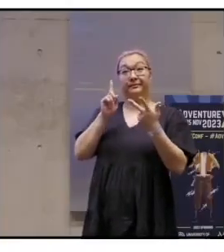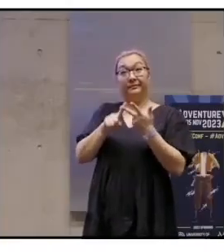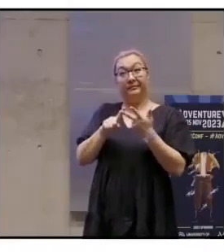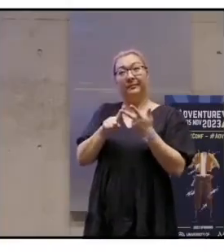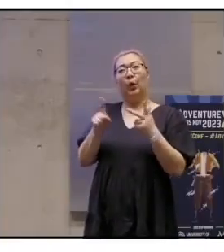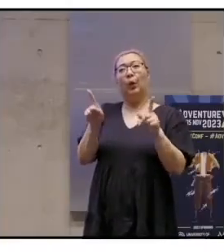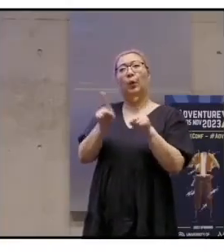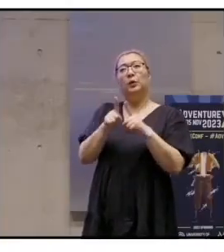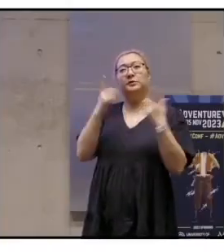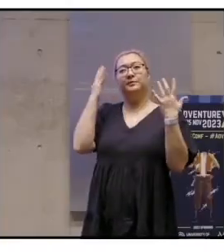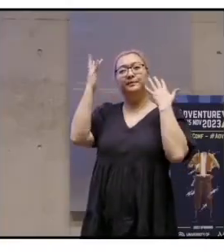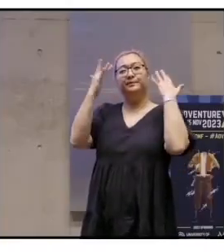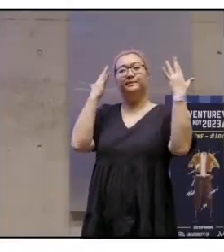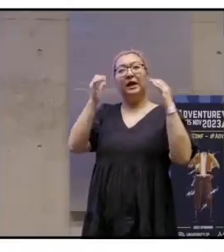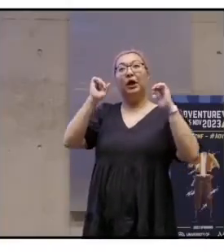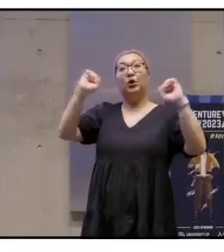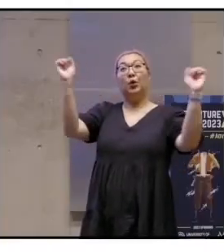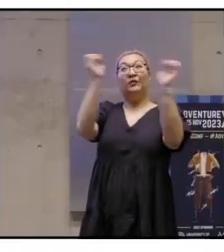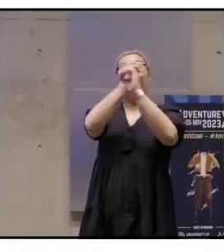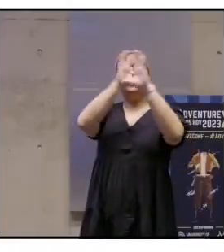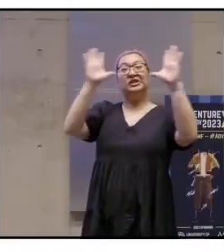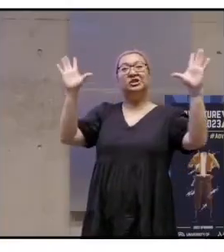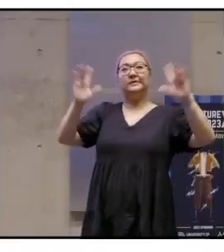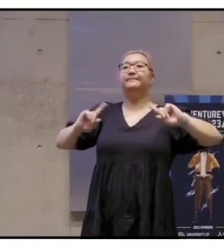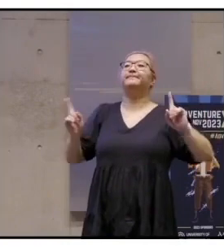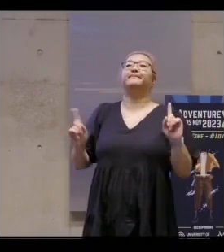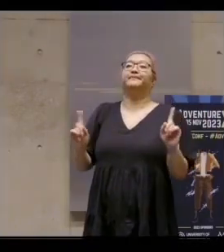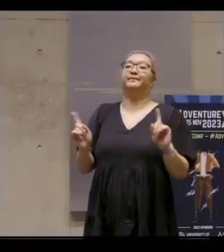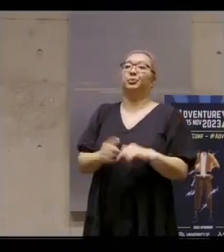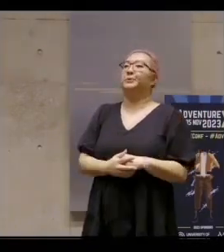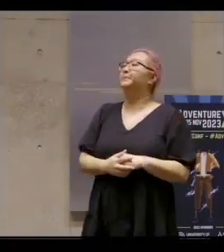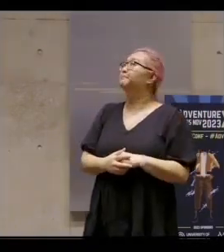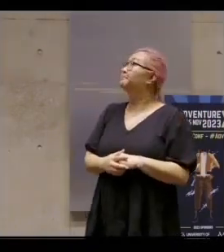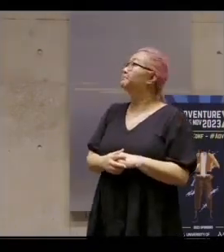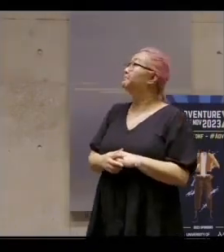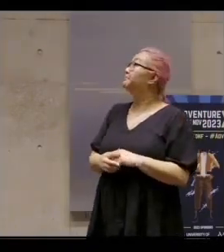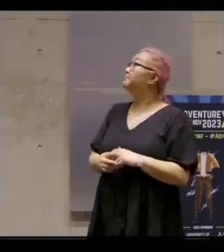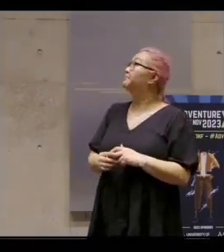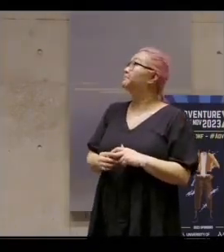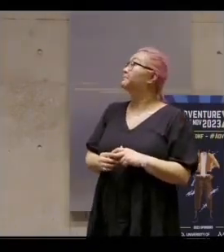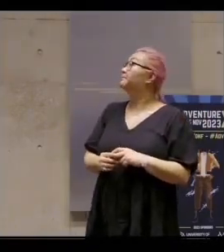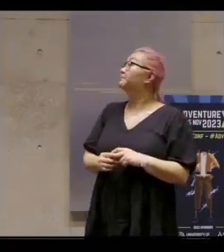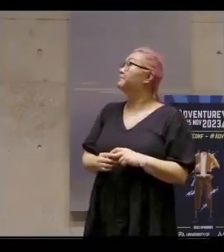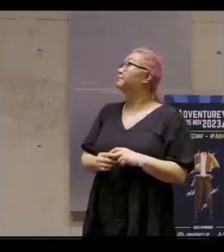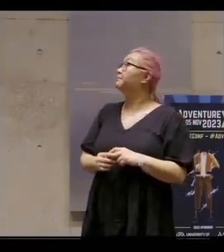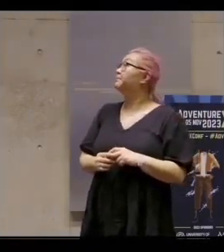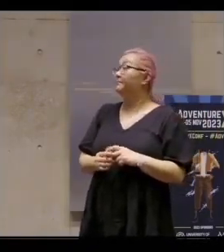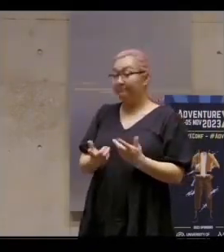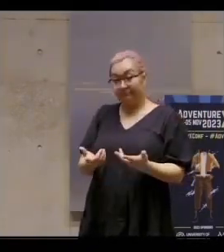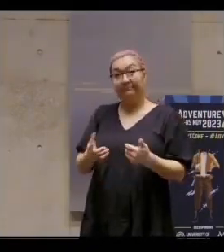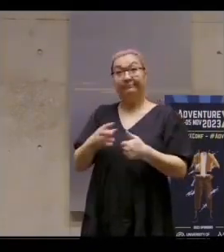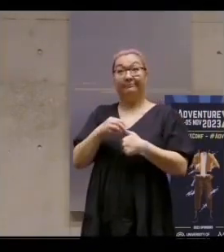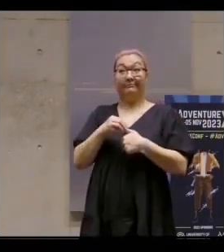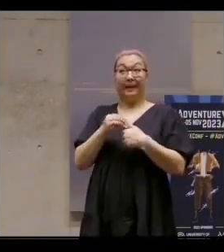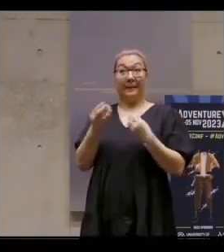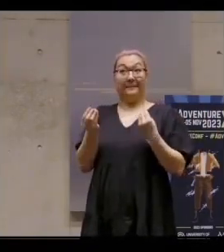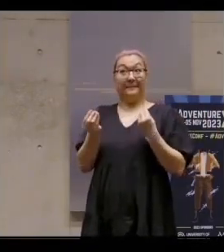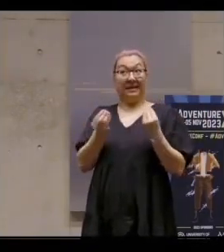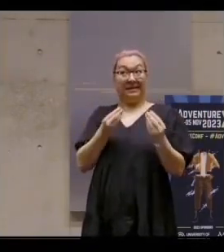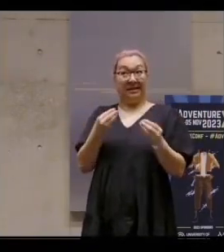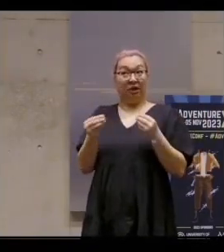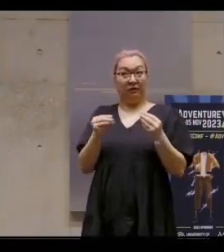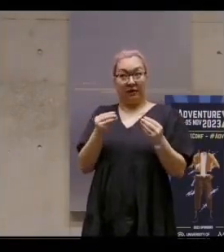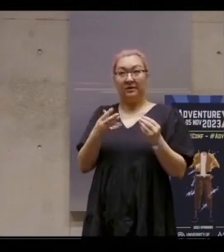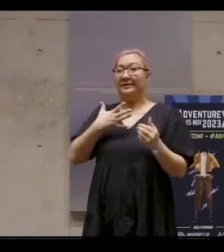you want out of this session, what your vision is. So, materials, a technical